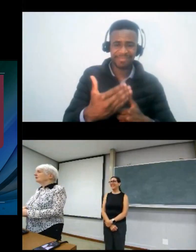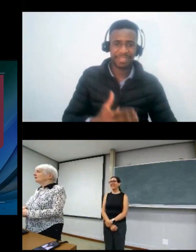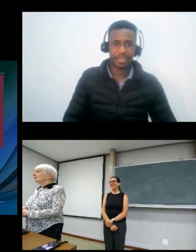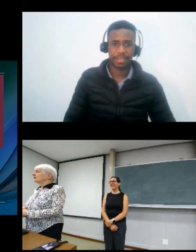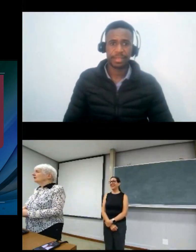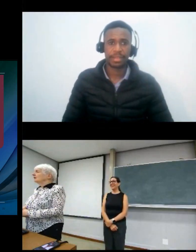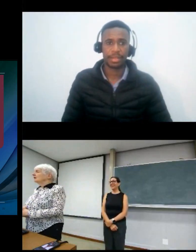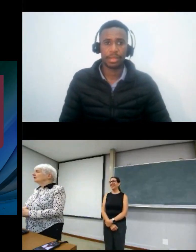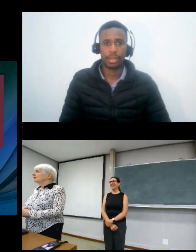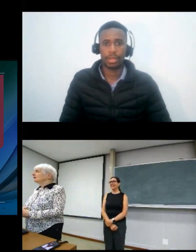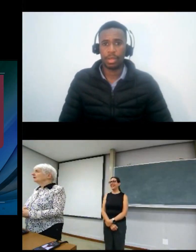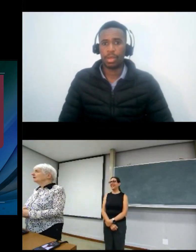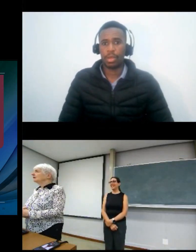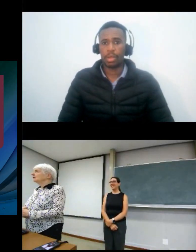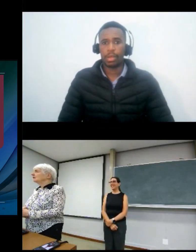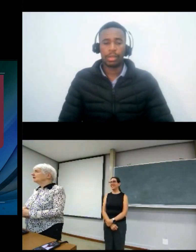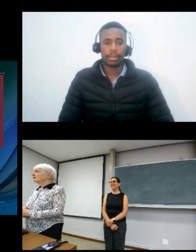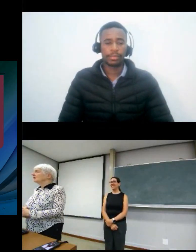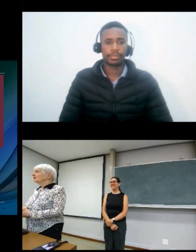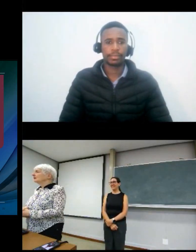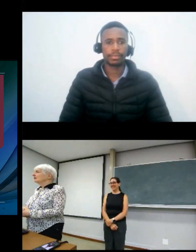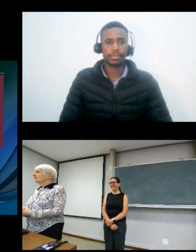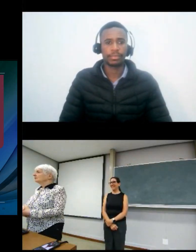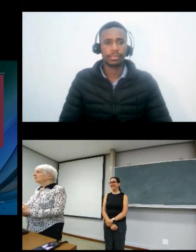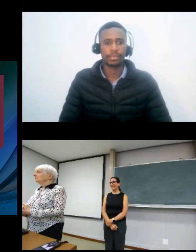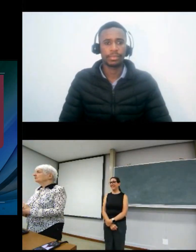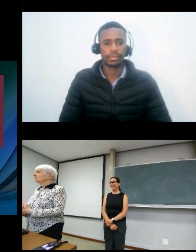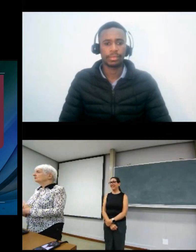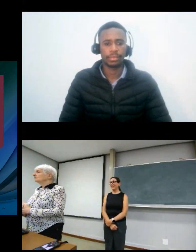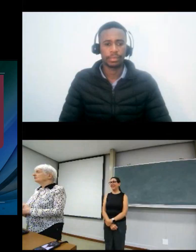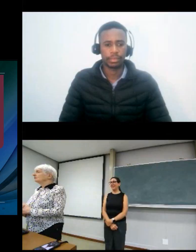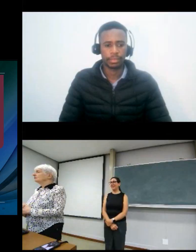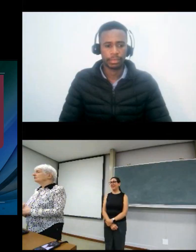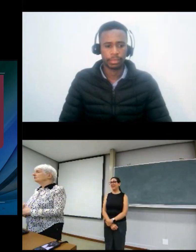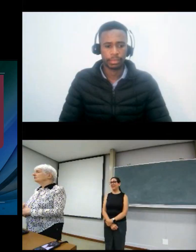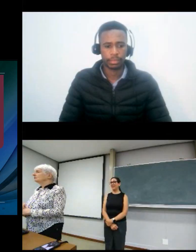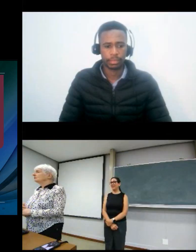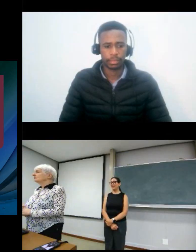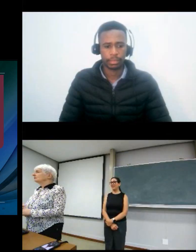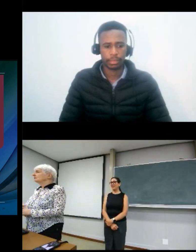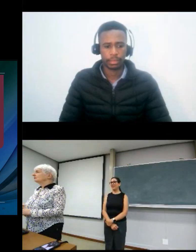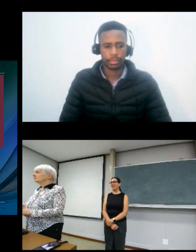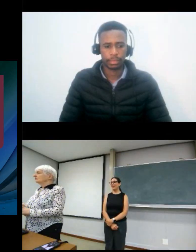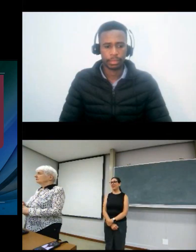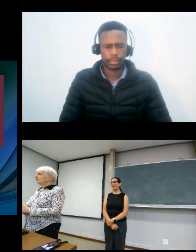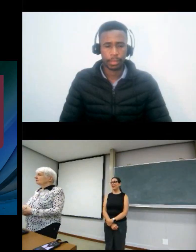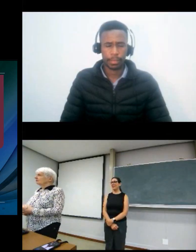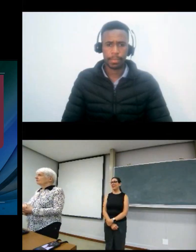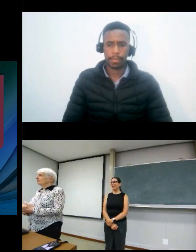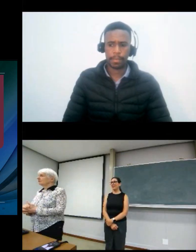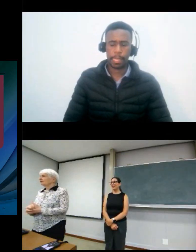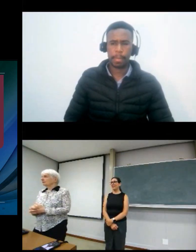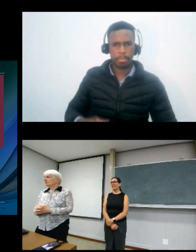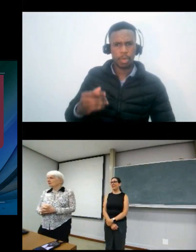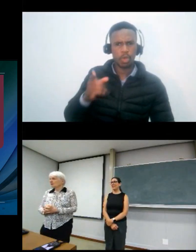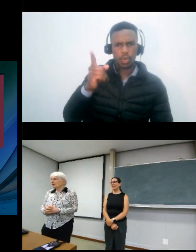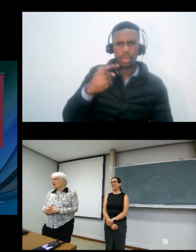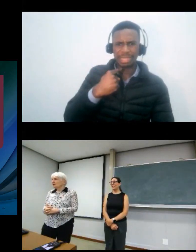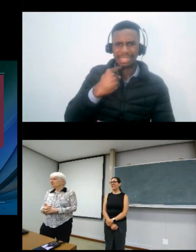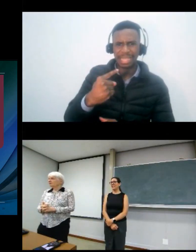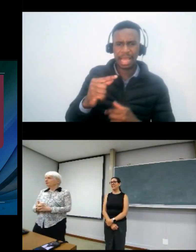Simona. Thank you so much for that. I was wondering, you were saying that the